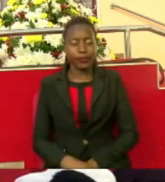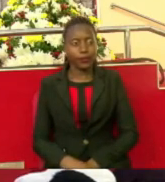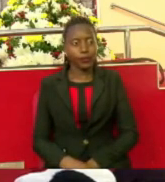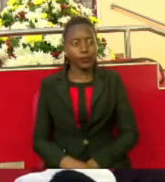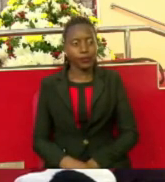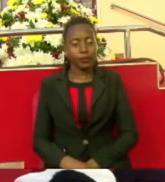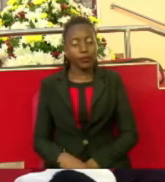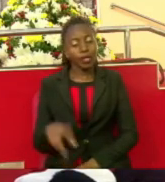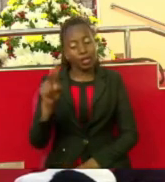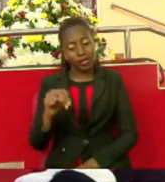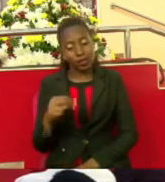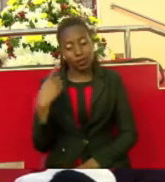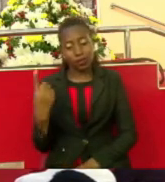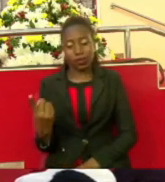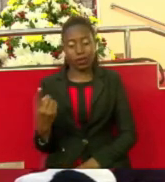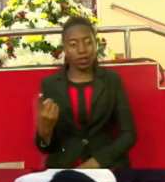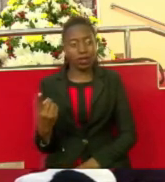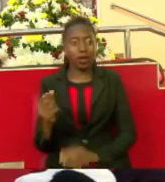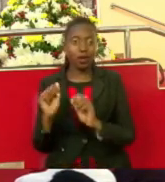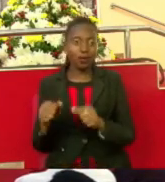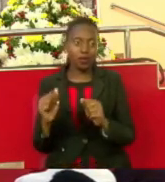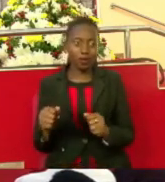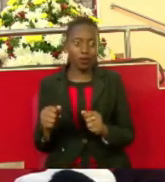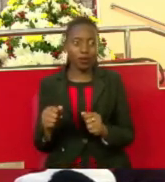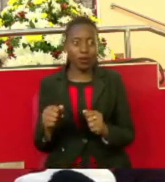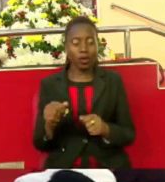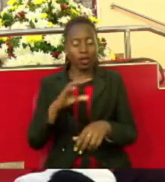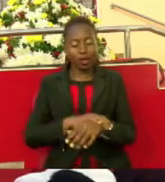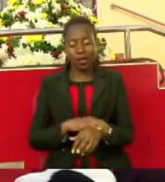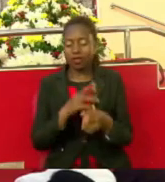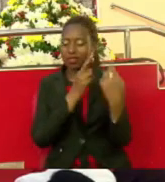There is nobody who can replace that responsibility that has God has given you.